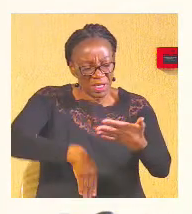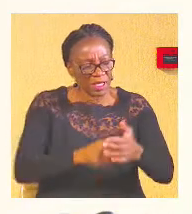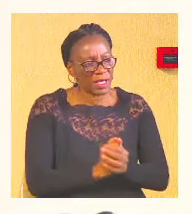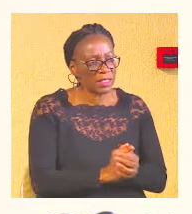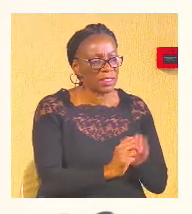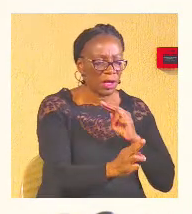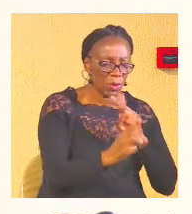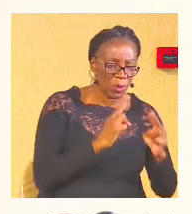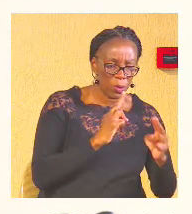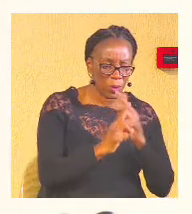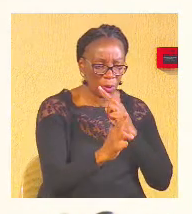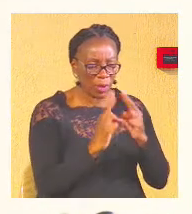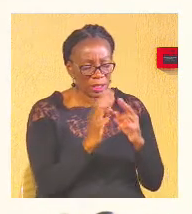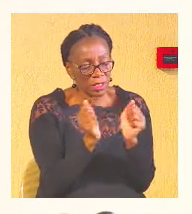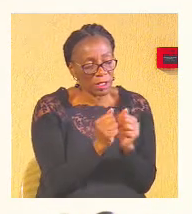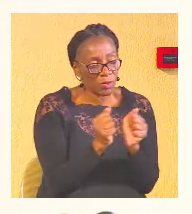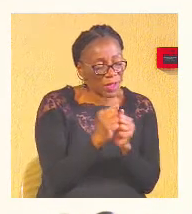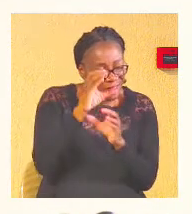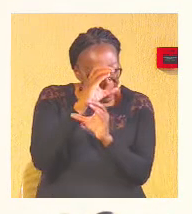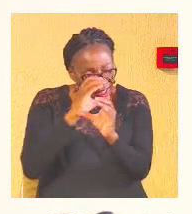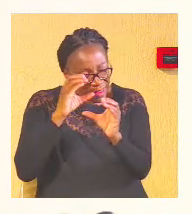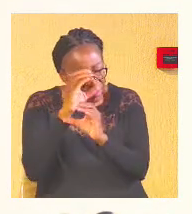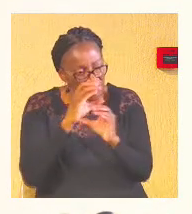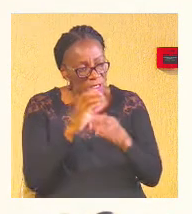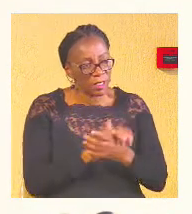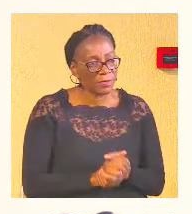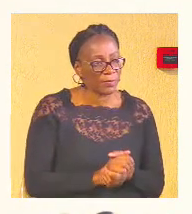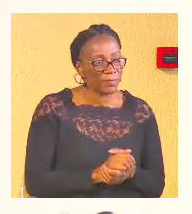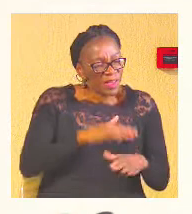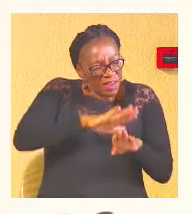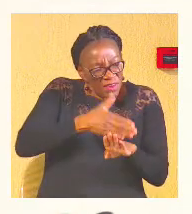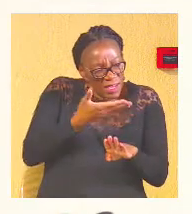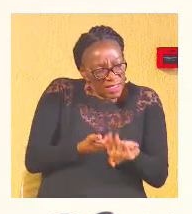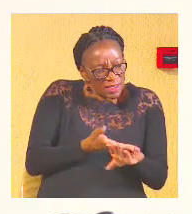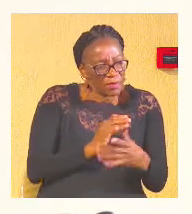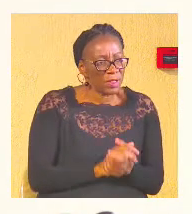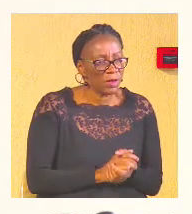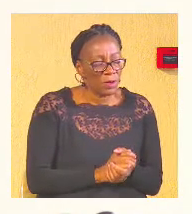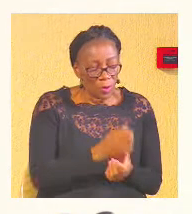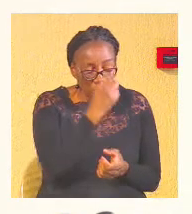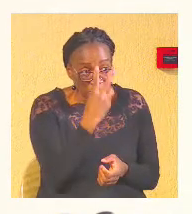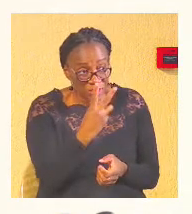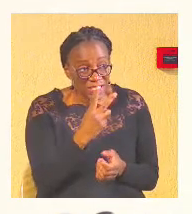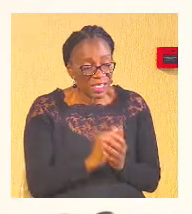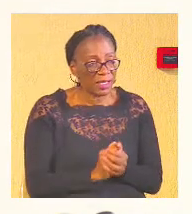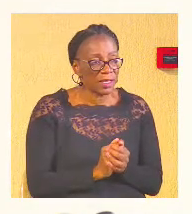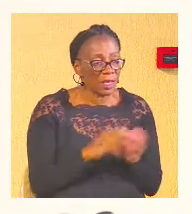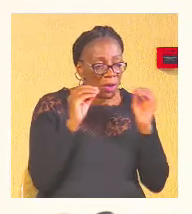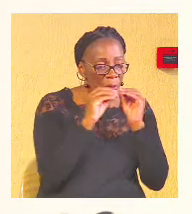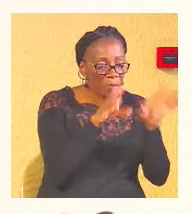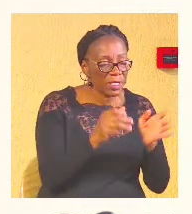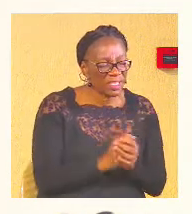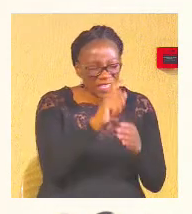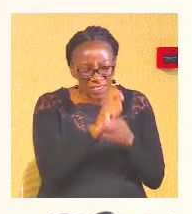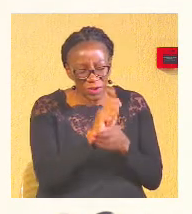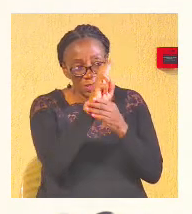media is taking place. So, for example, when you see messages being flighted on the television or on the